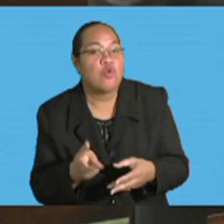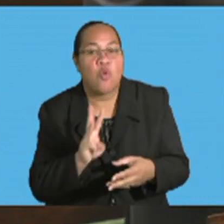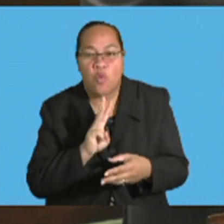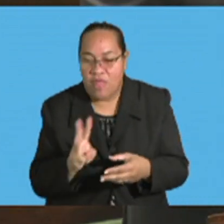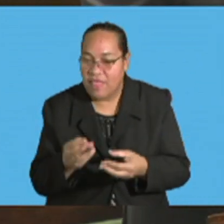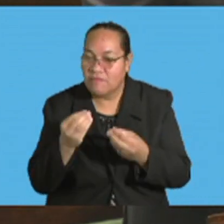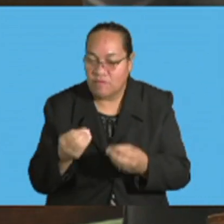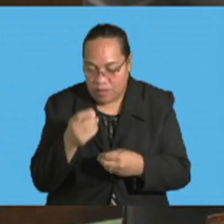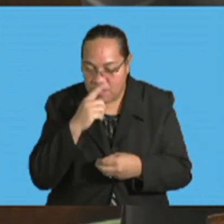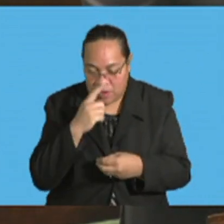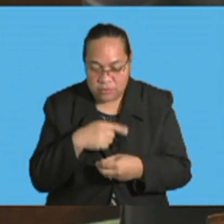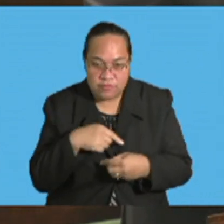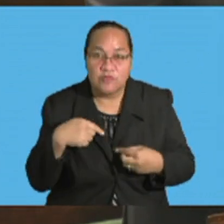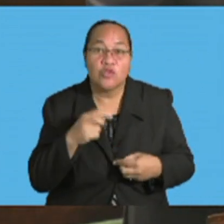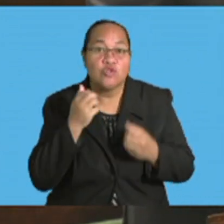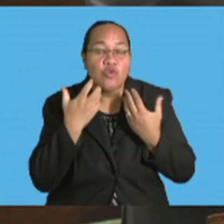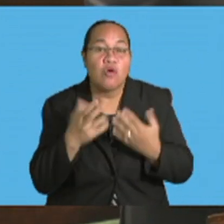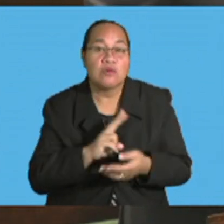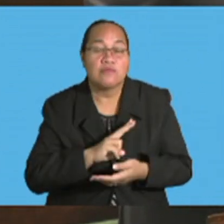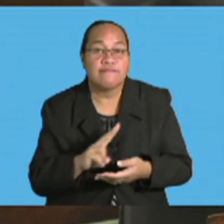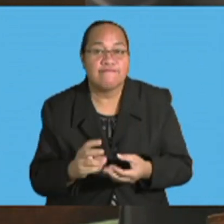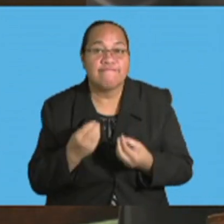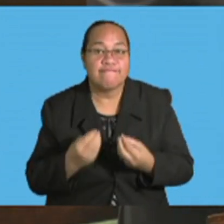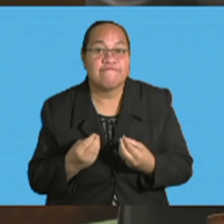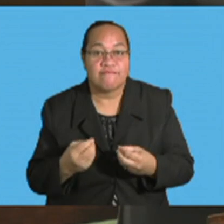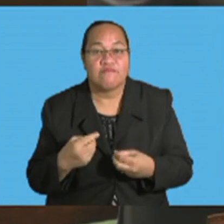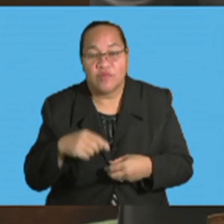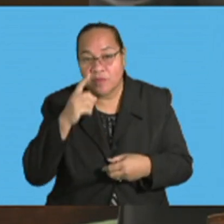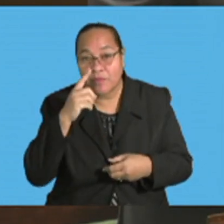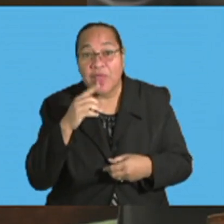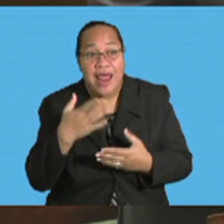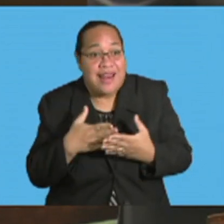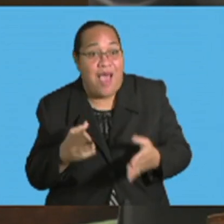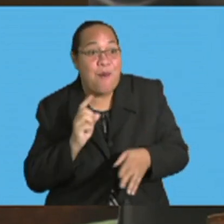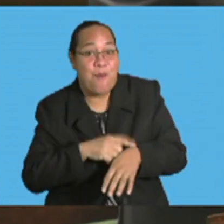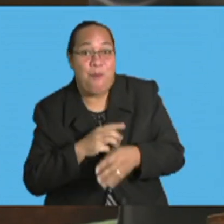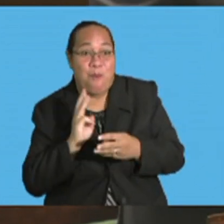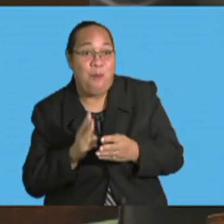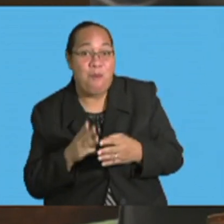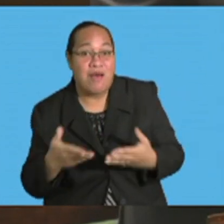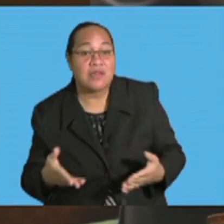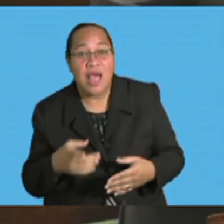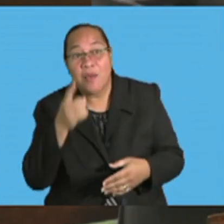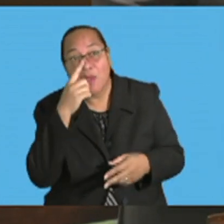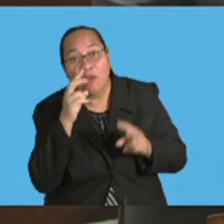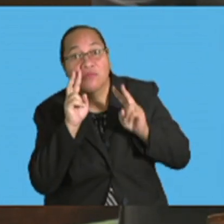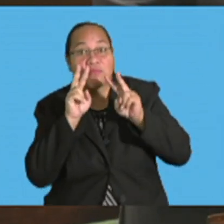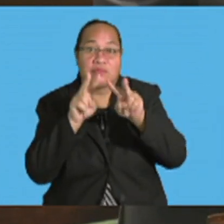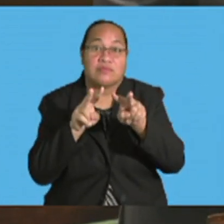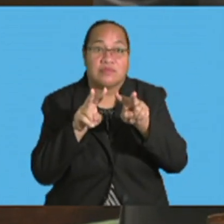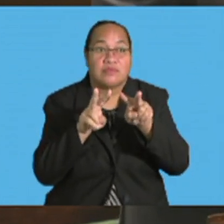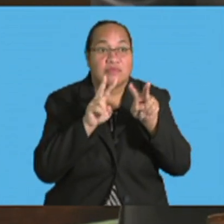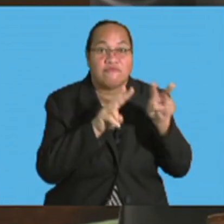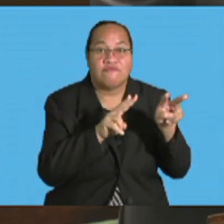serve. In this moment, Honorable Speaker, the eyes and the expectations of our fellow Fijians are upon